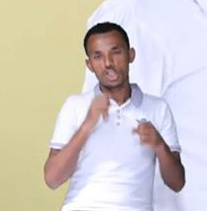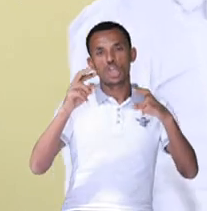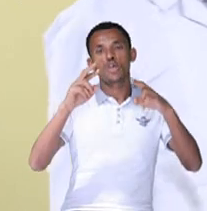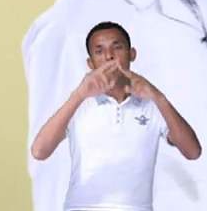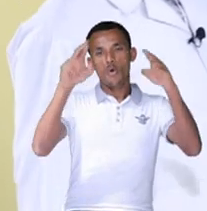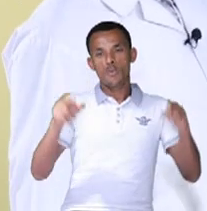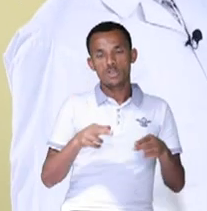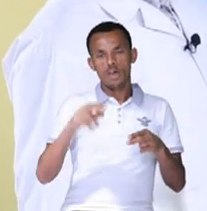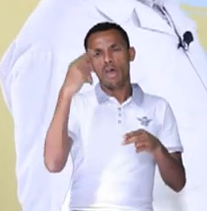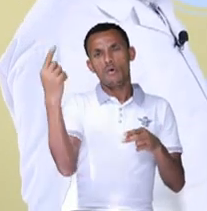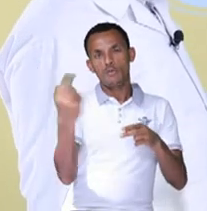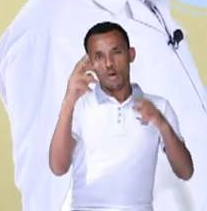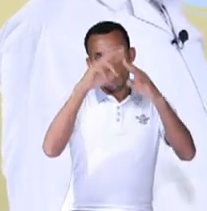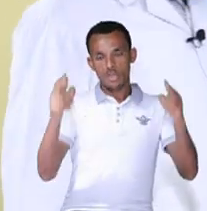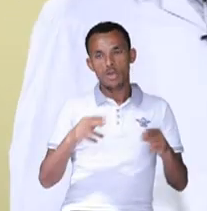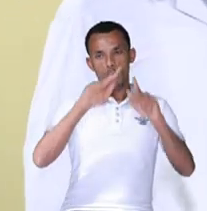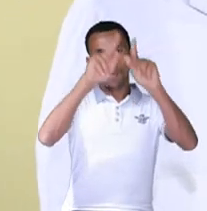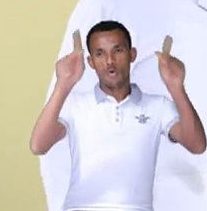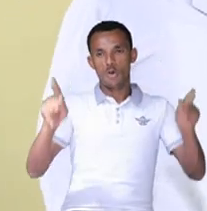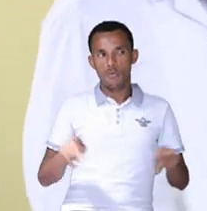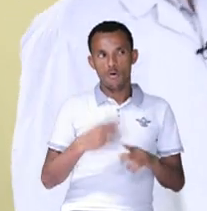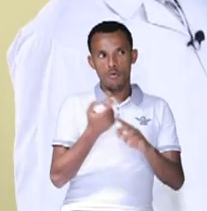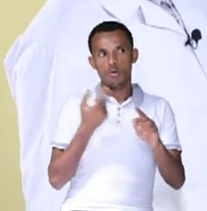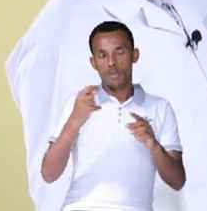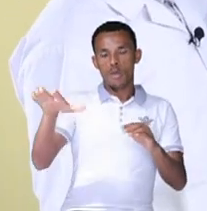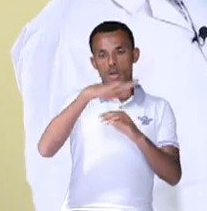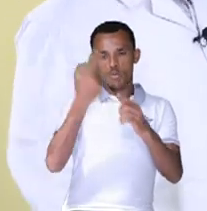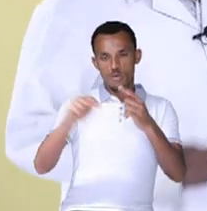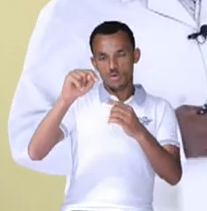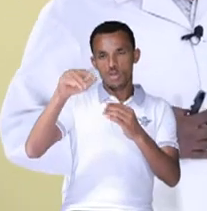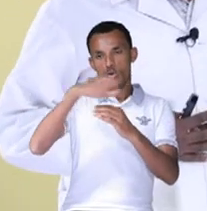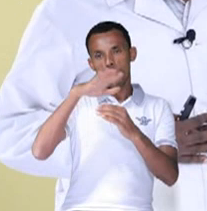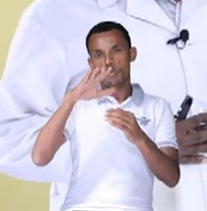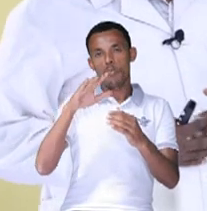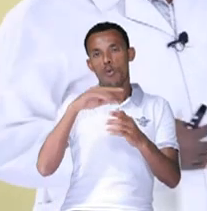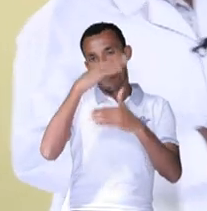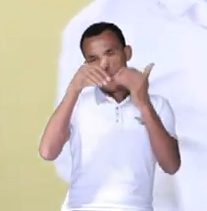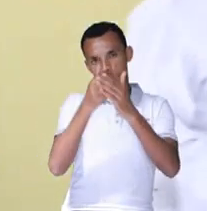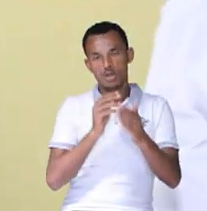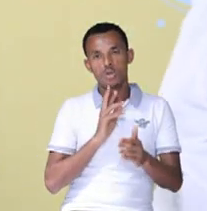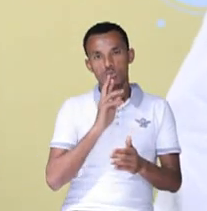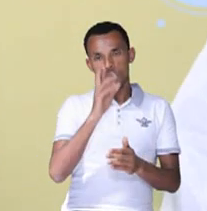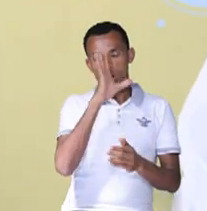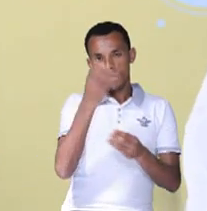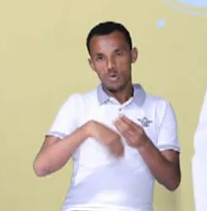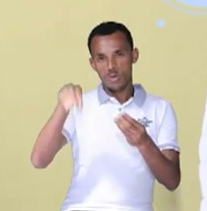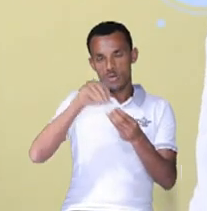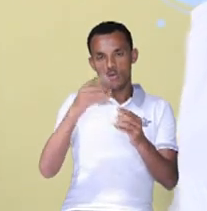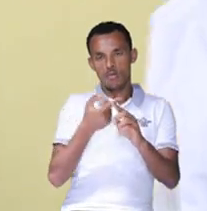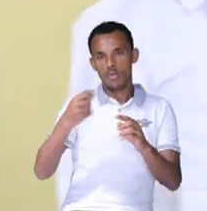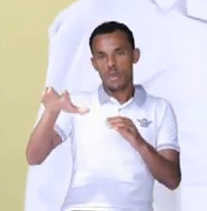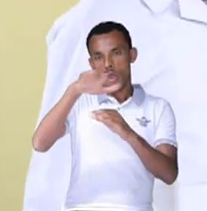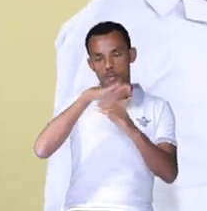every rhombus is a parallelogram from the bottom to the top is always is true. And also from